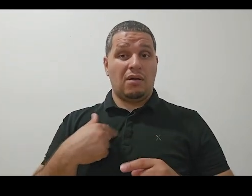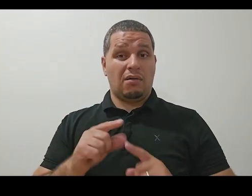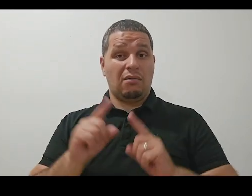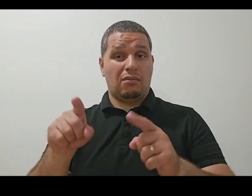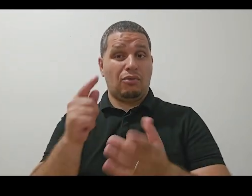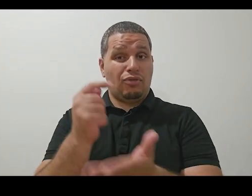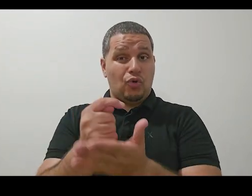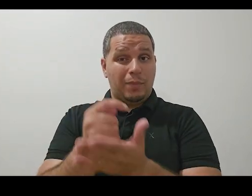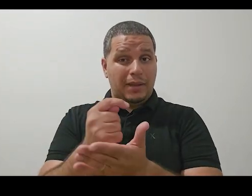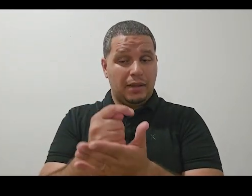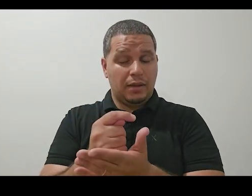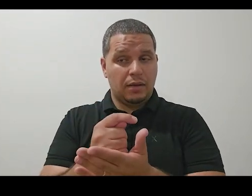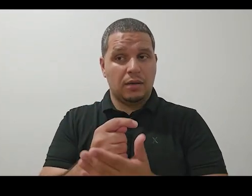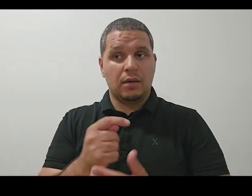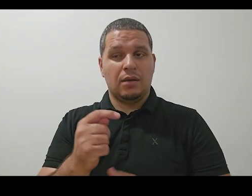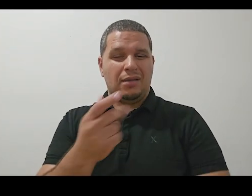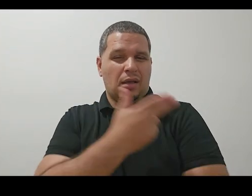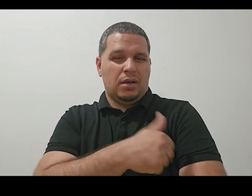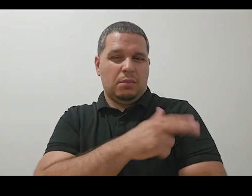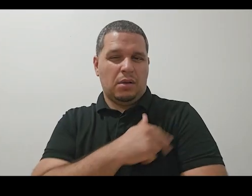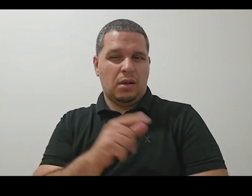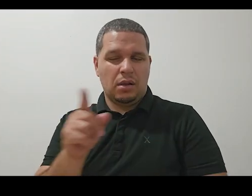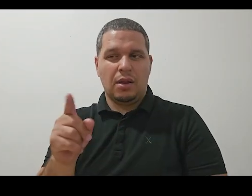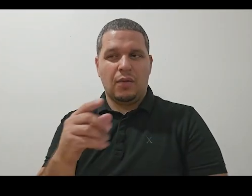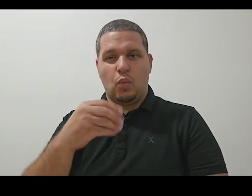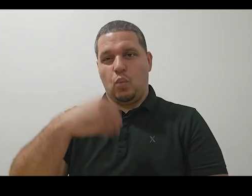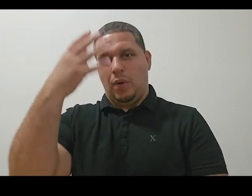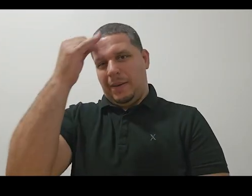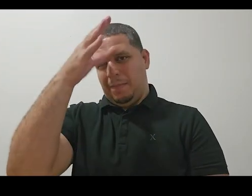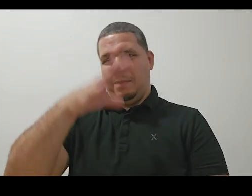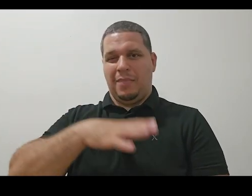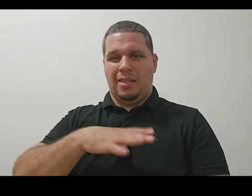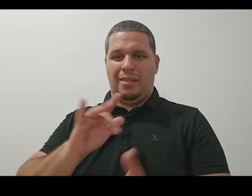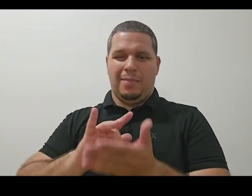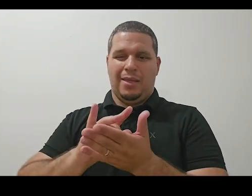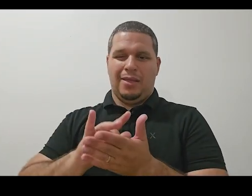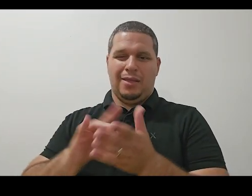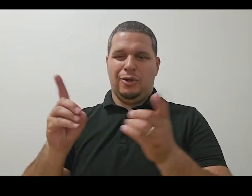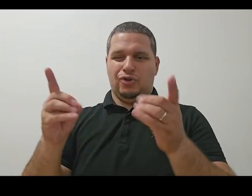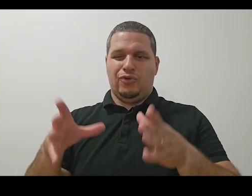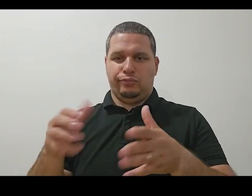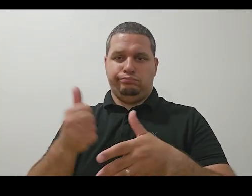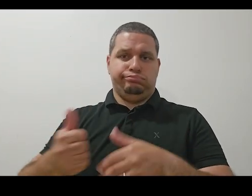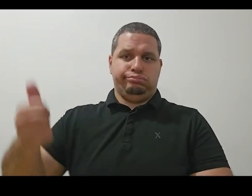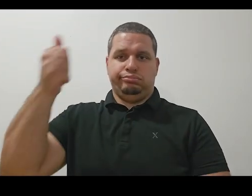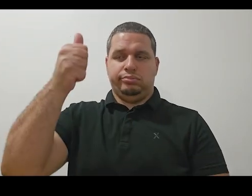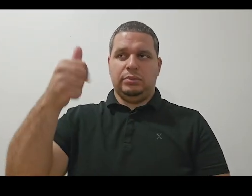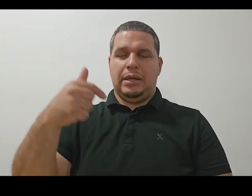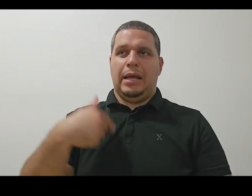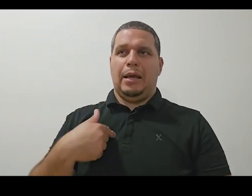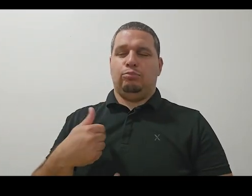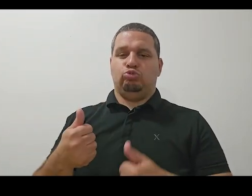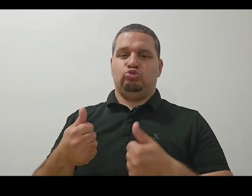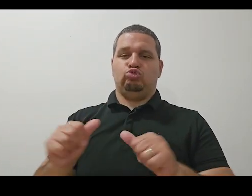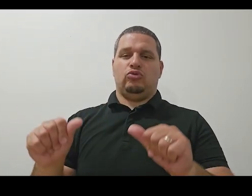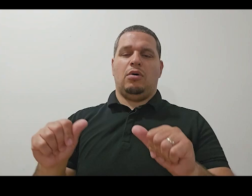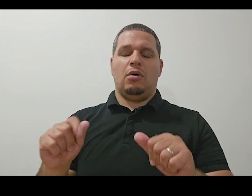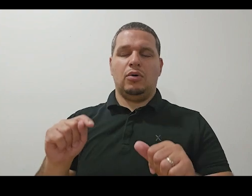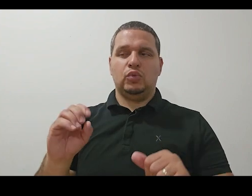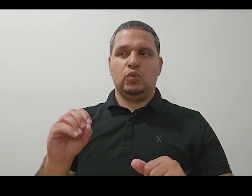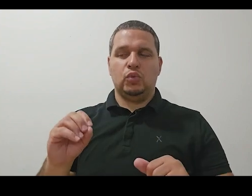the therapy to the hospital, there was a white male medical director, and I'm trying